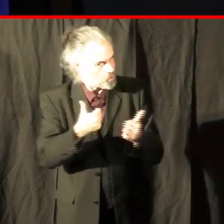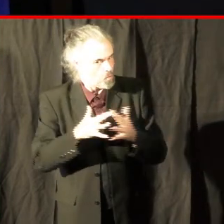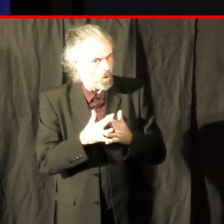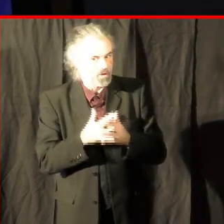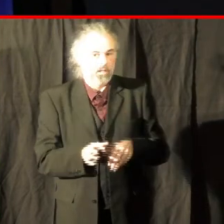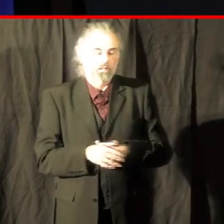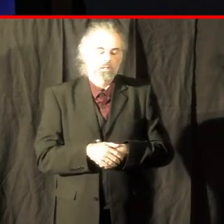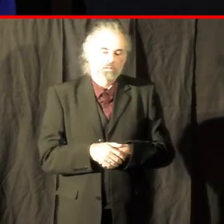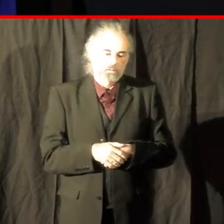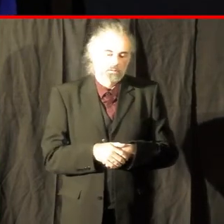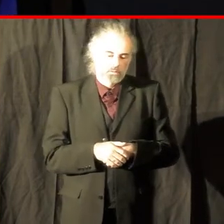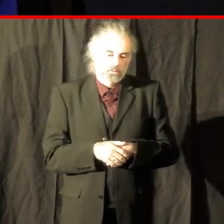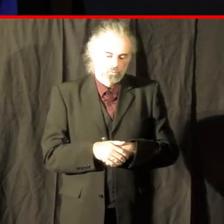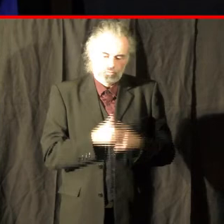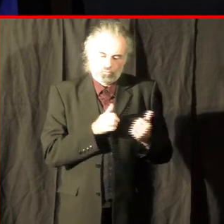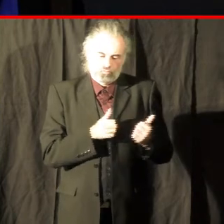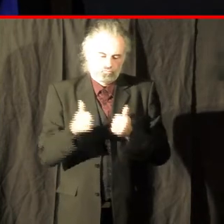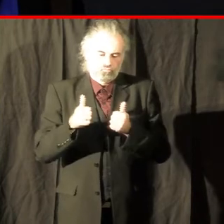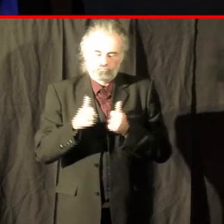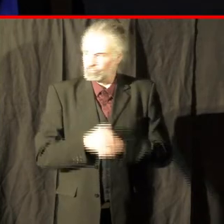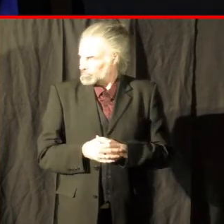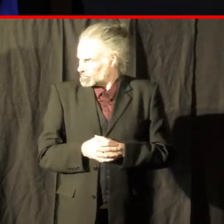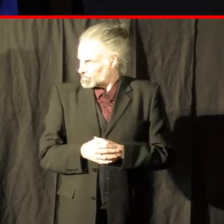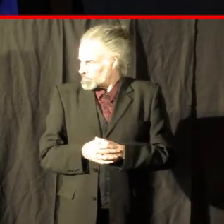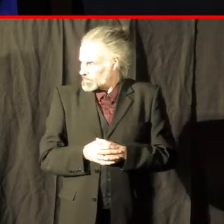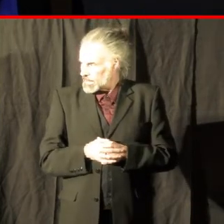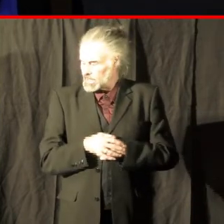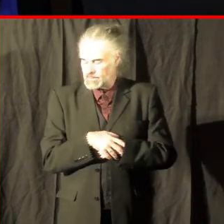right, sent.